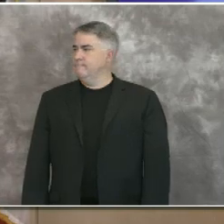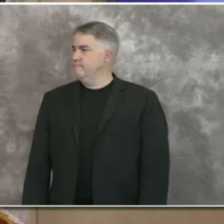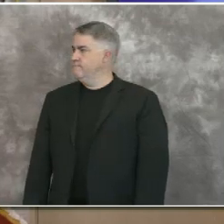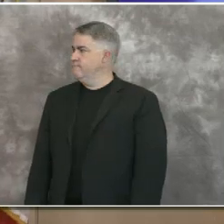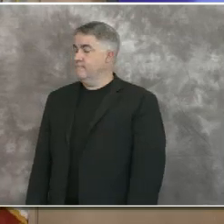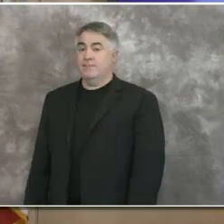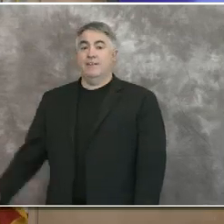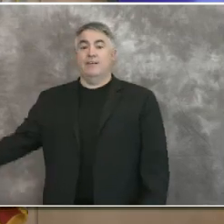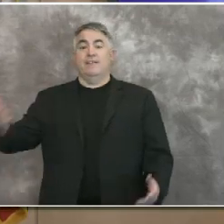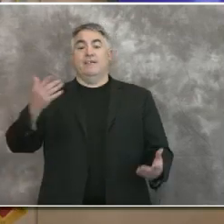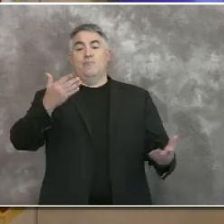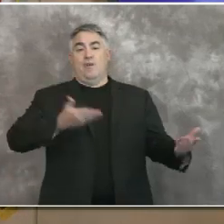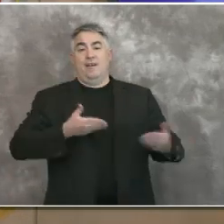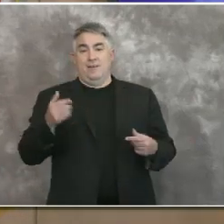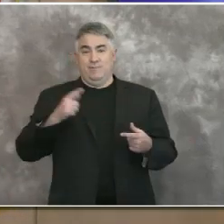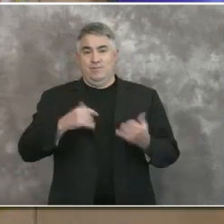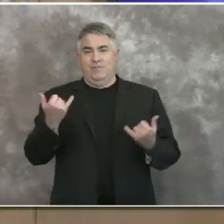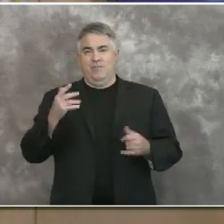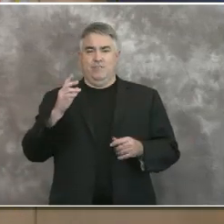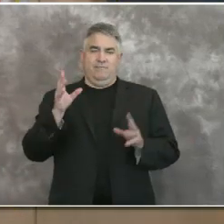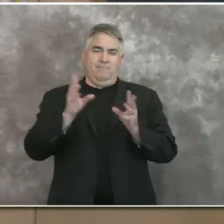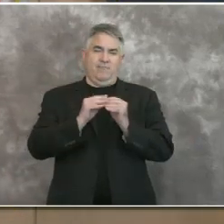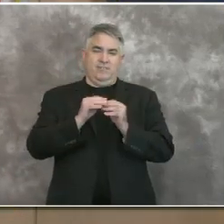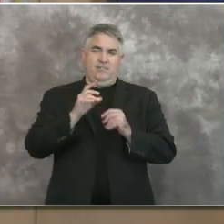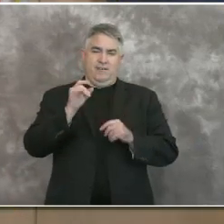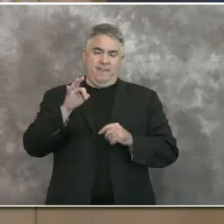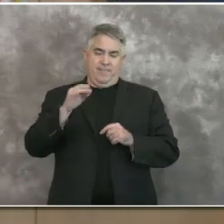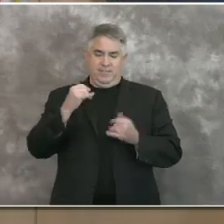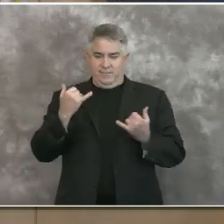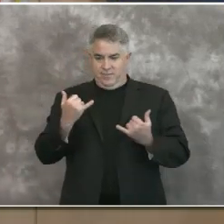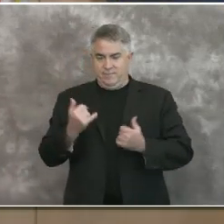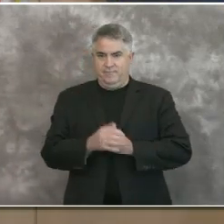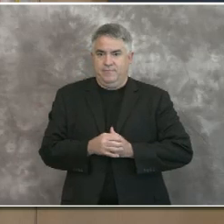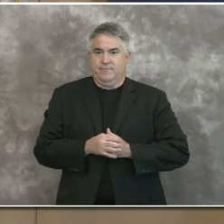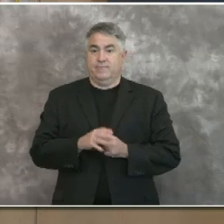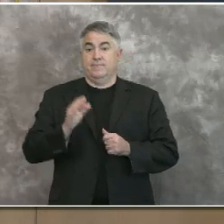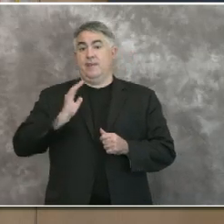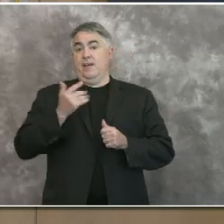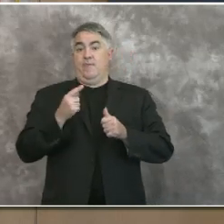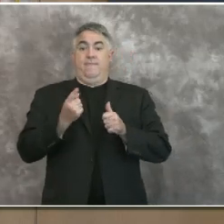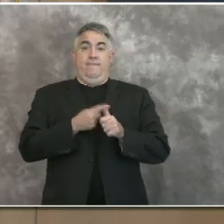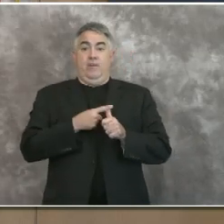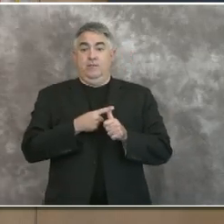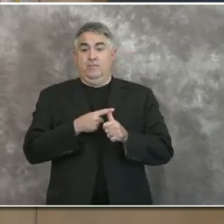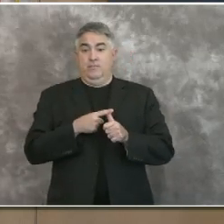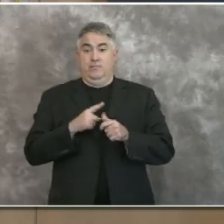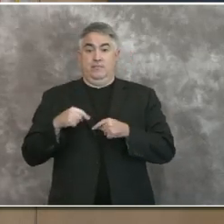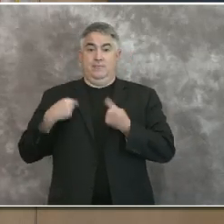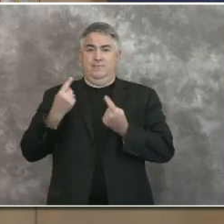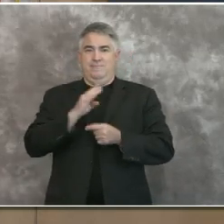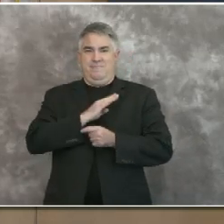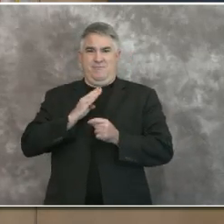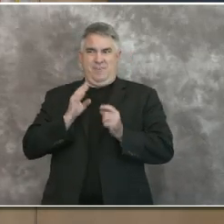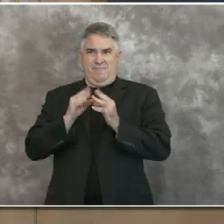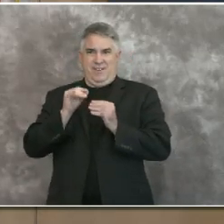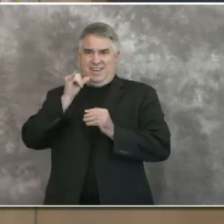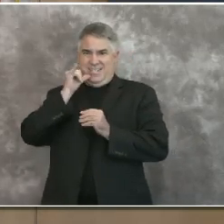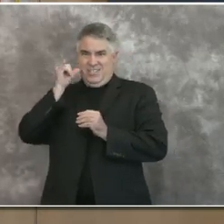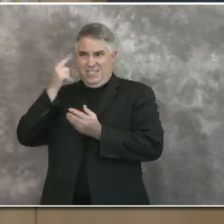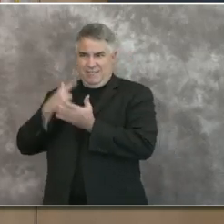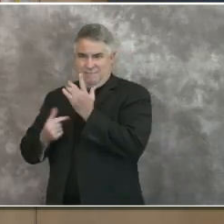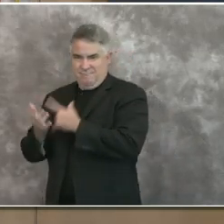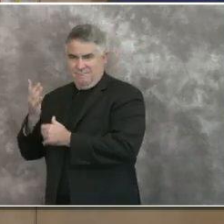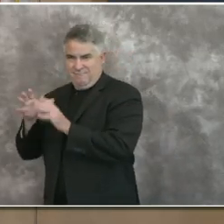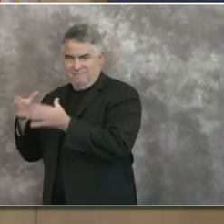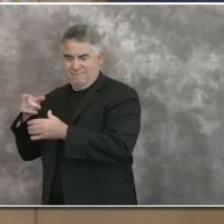good afternoon and welcome to our media briefing. This is our first media briefing since our Board of Supervisors meeting yesterday.